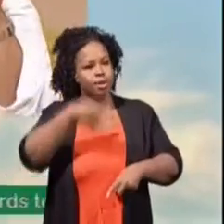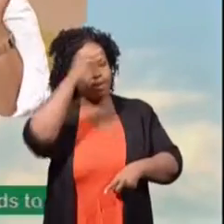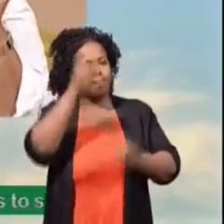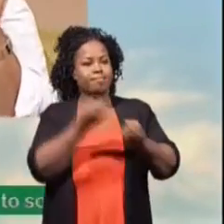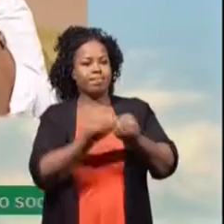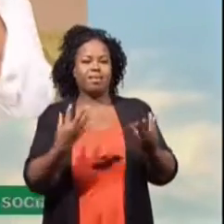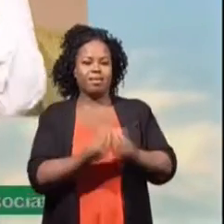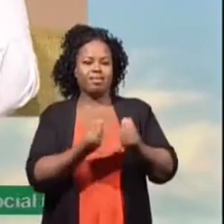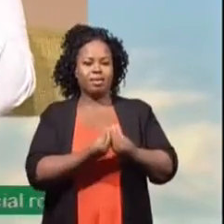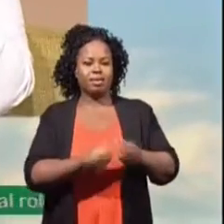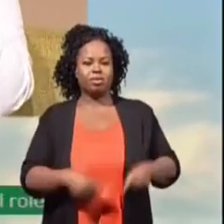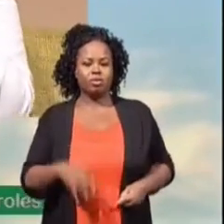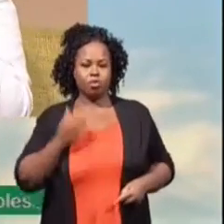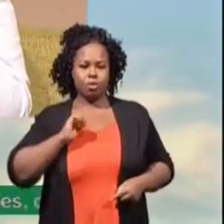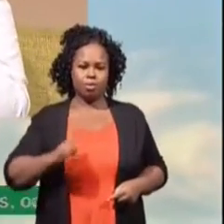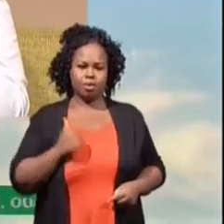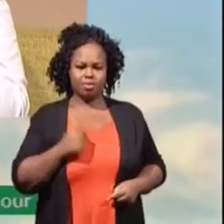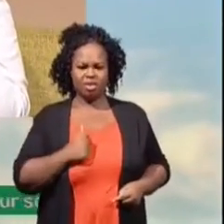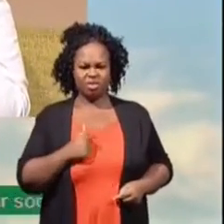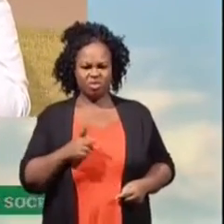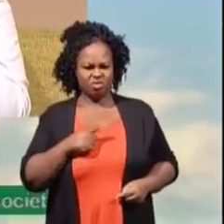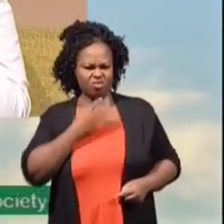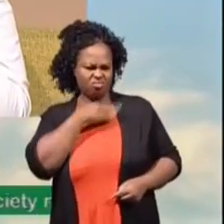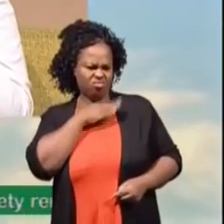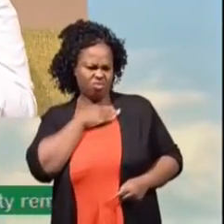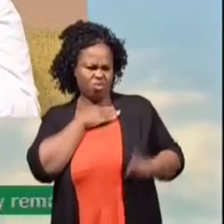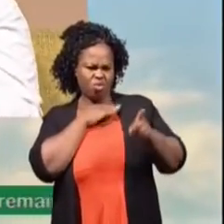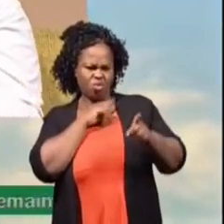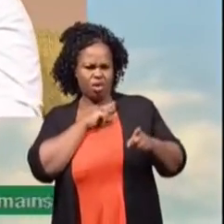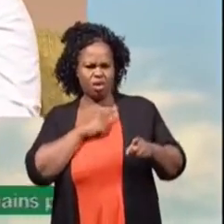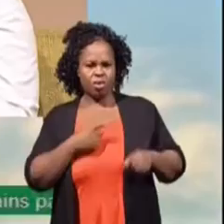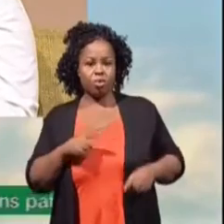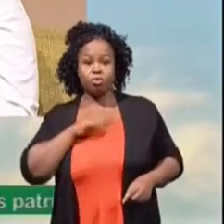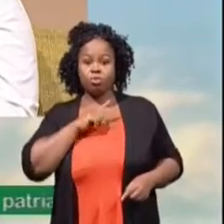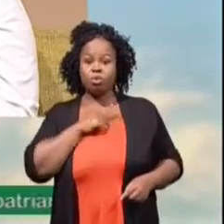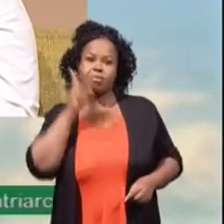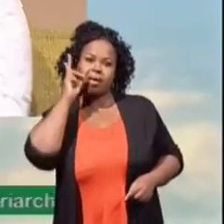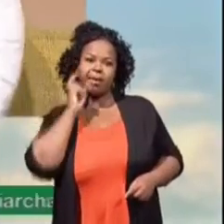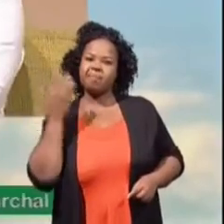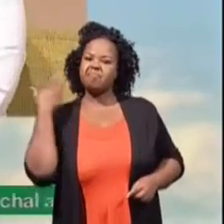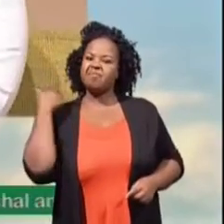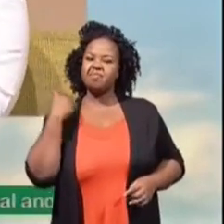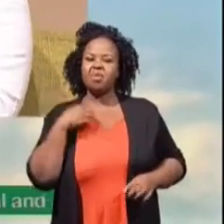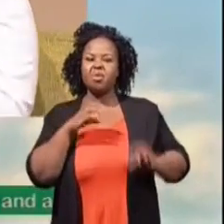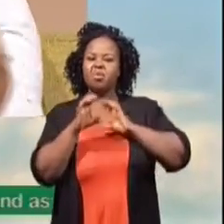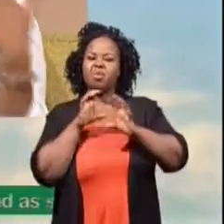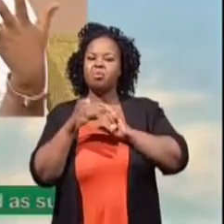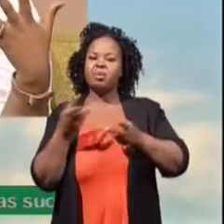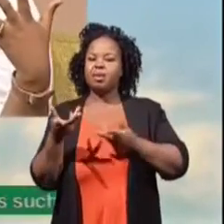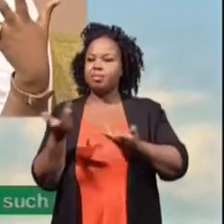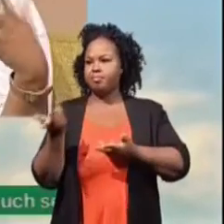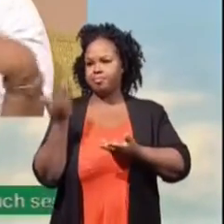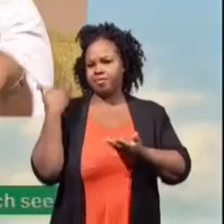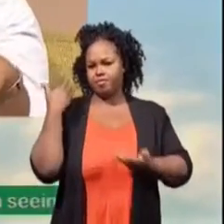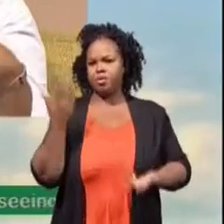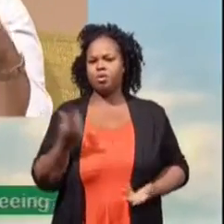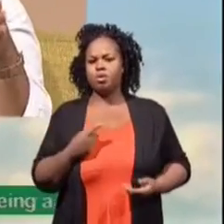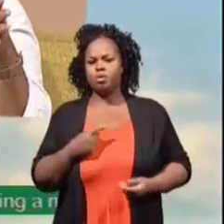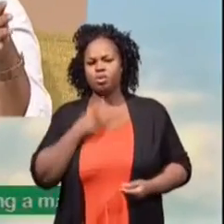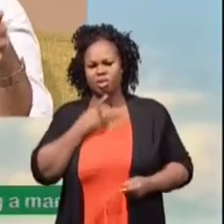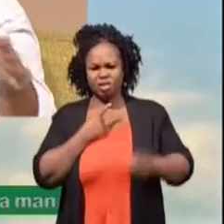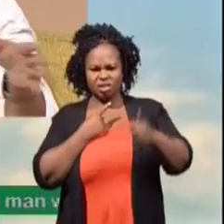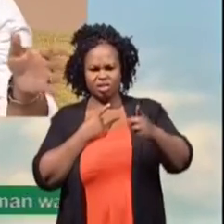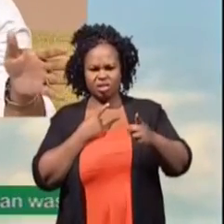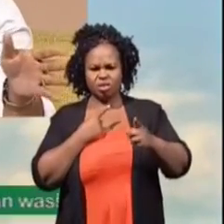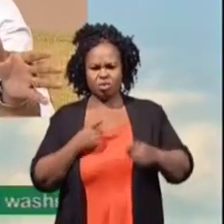I had to unlearn that was it xa ingena eminyango mina ngithi ishathi ukuthi ningathi shathi because I've heard this conversation somewhere you